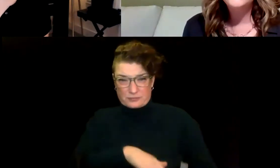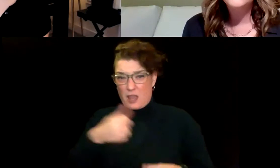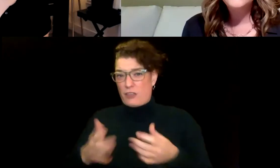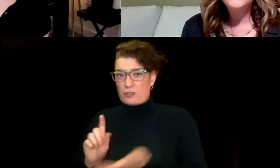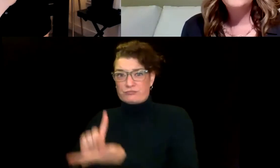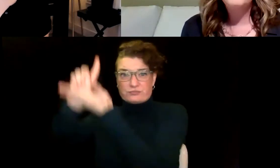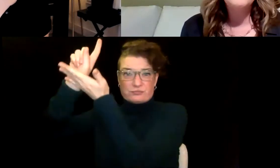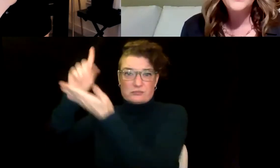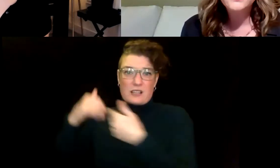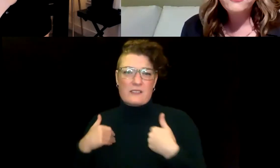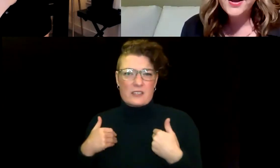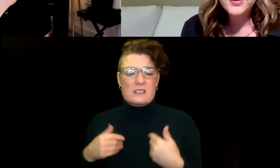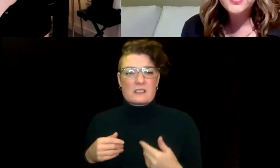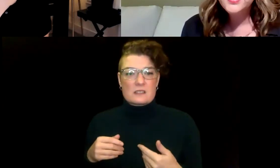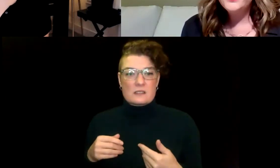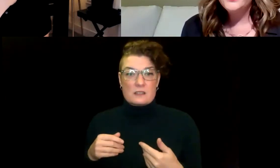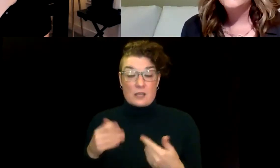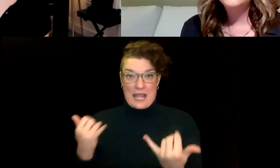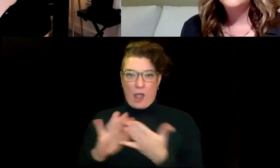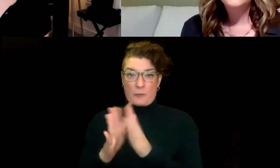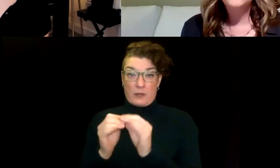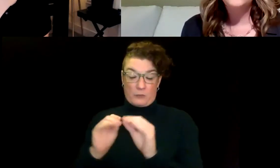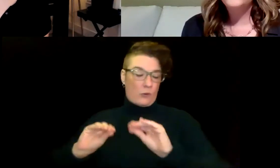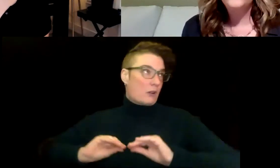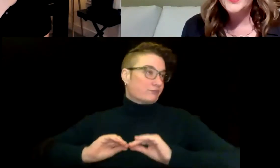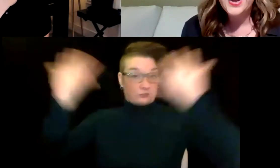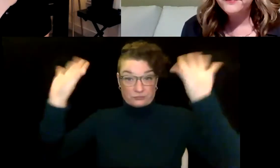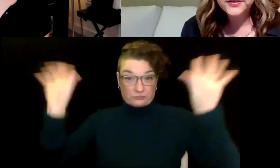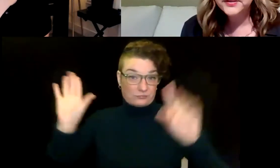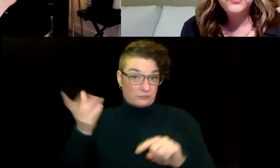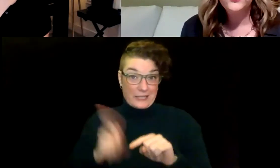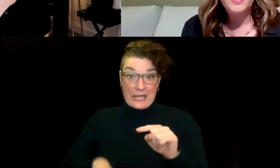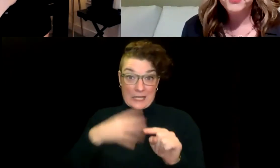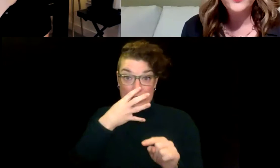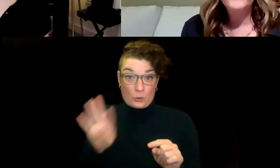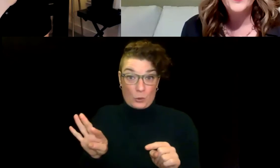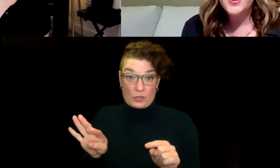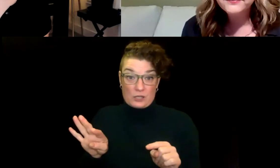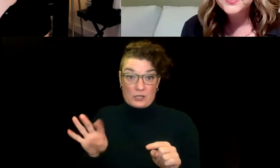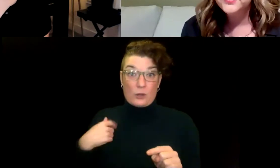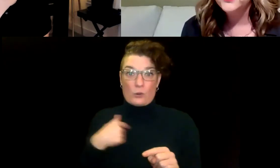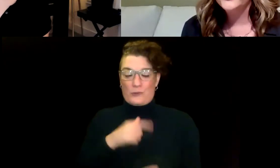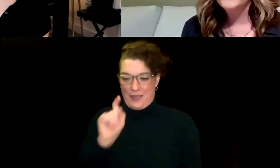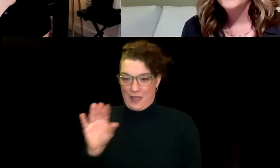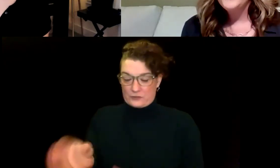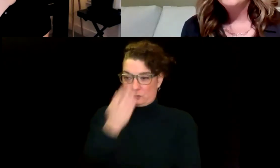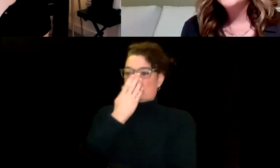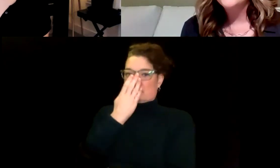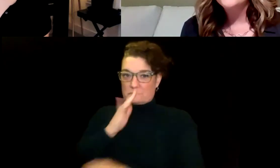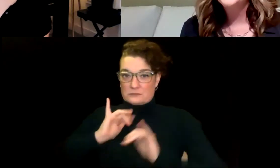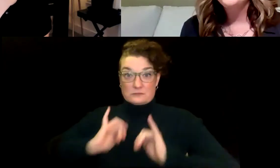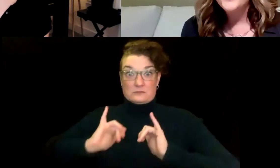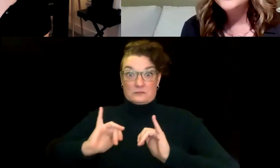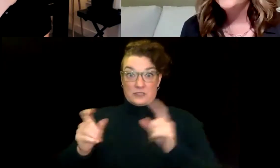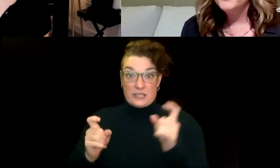have been magnified, and we have to grapple with them. We have to deal with them. But